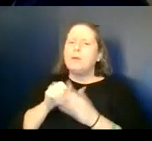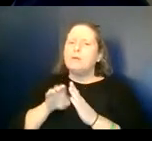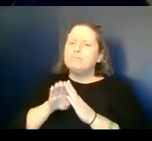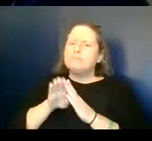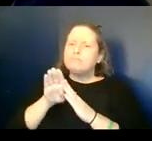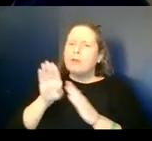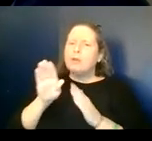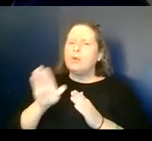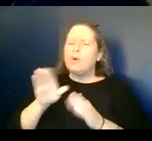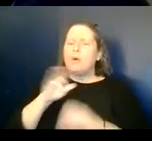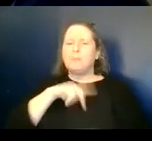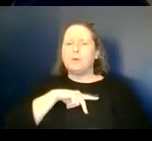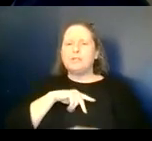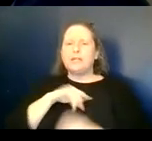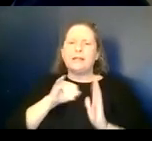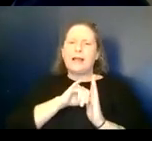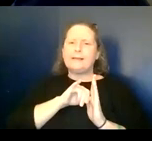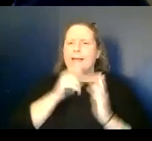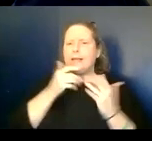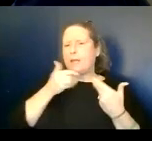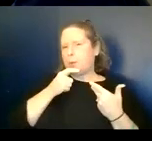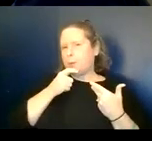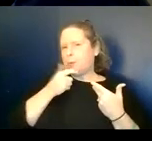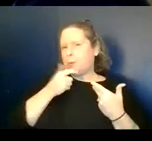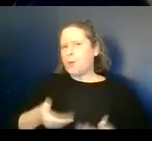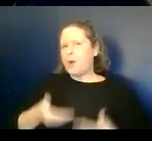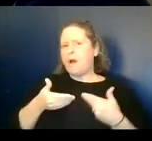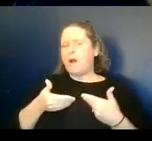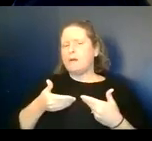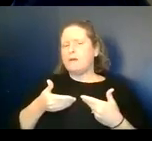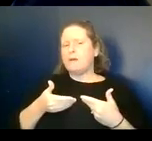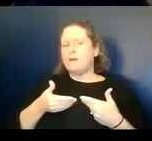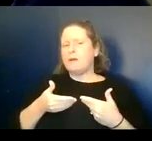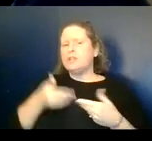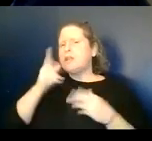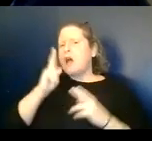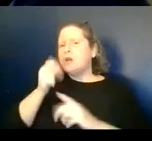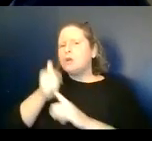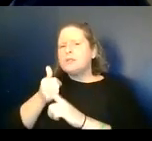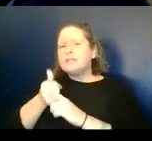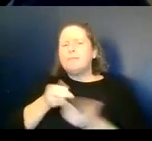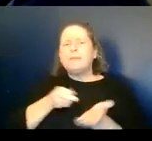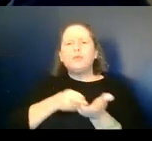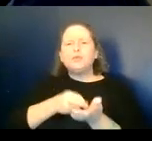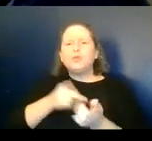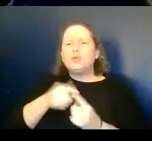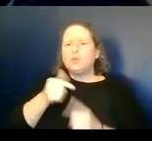identity, and just honoring your true self, be true to yourself. Mhm. There's